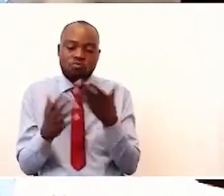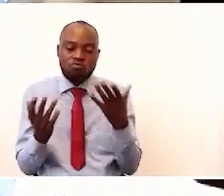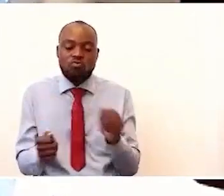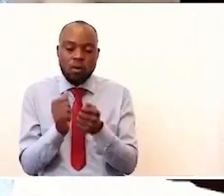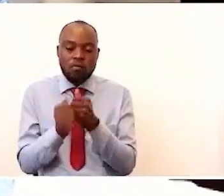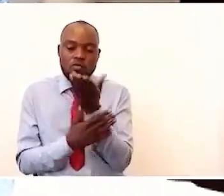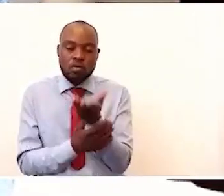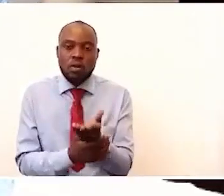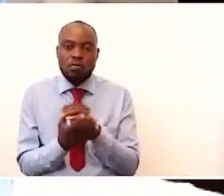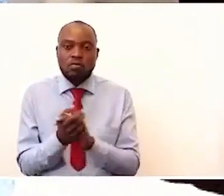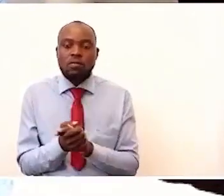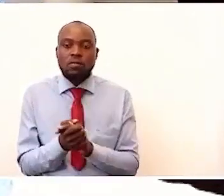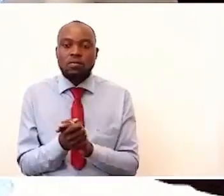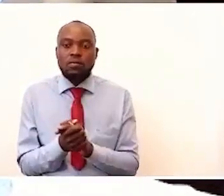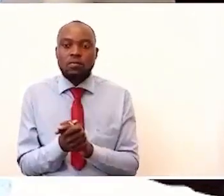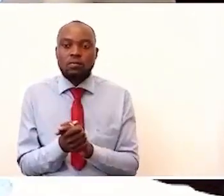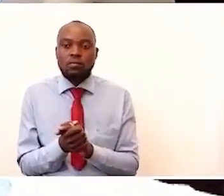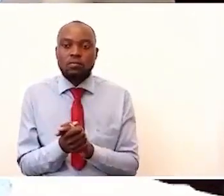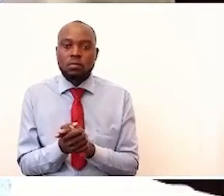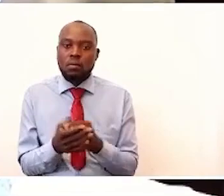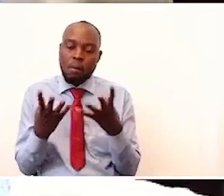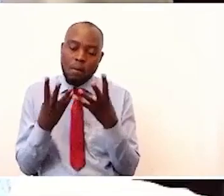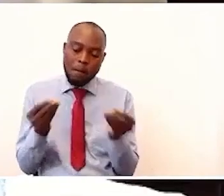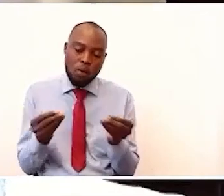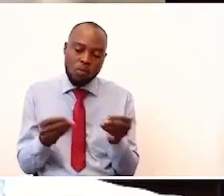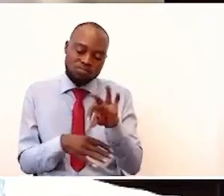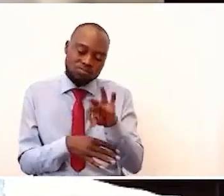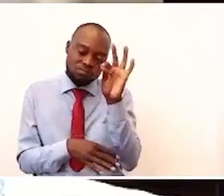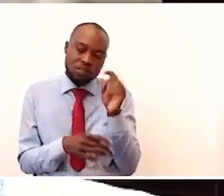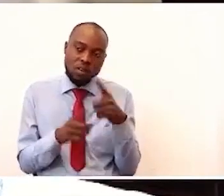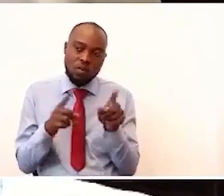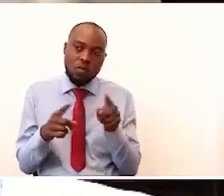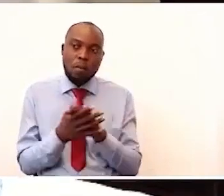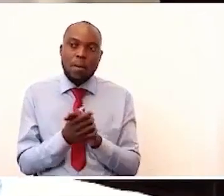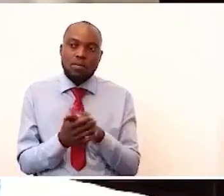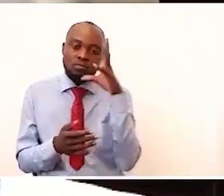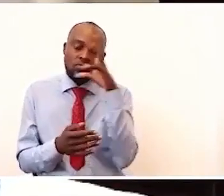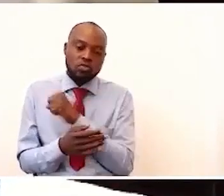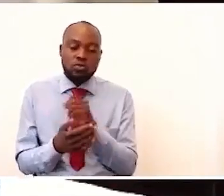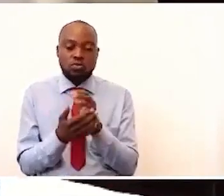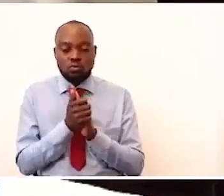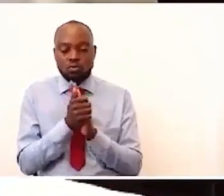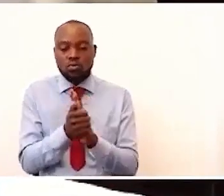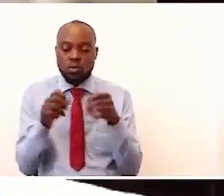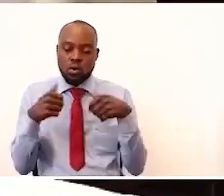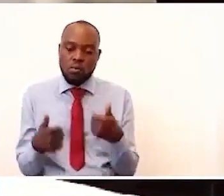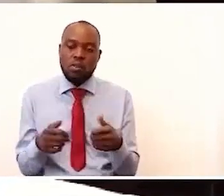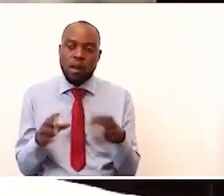is largely because of poor political choices and bad political leadership that we elect, who